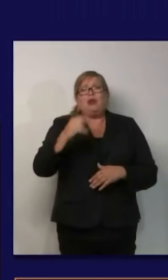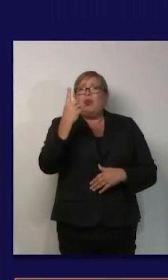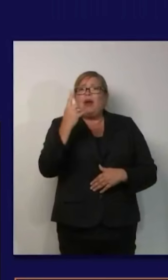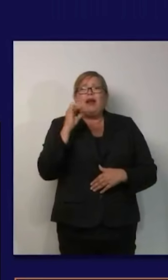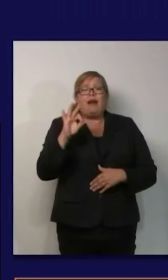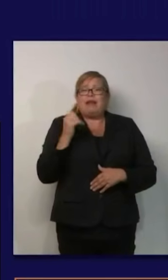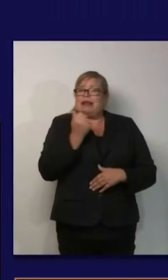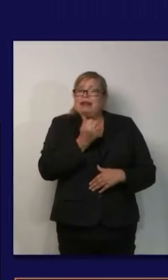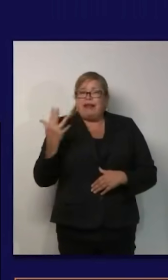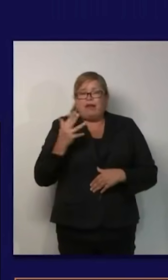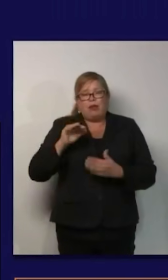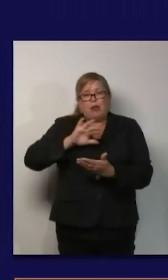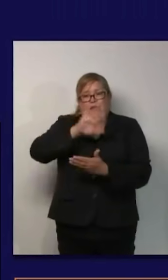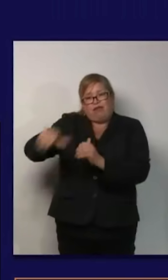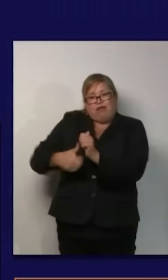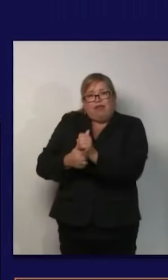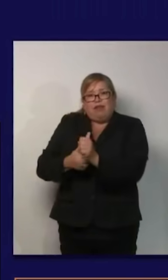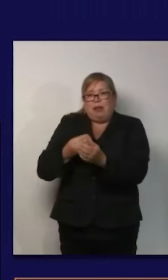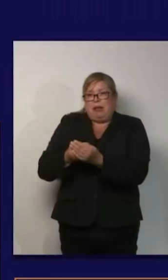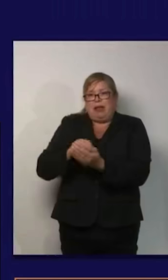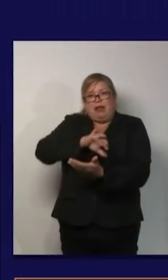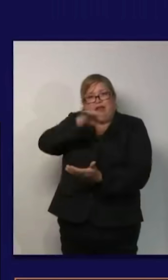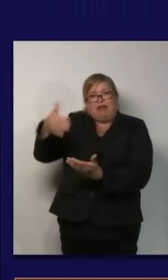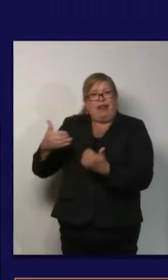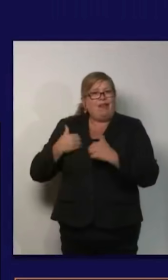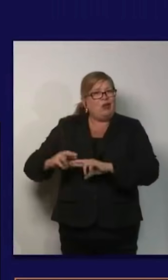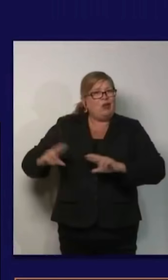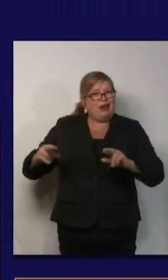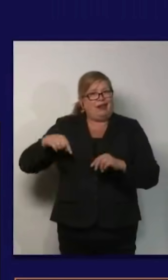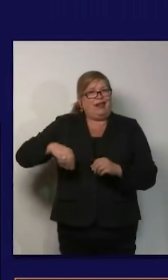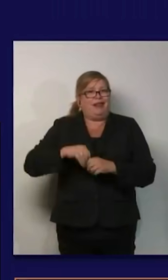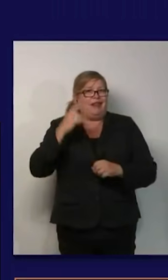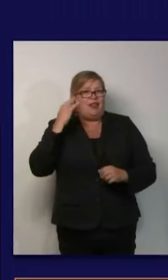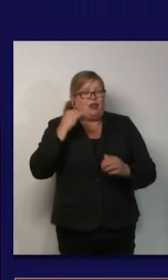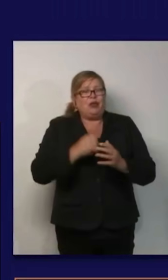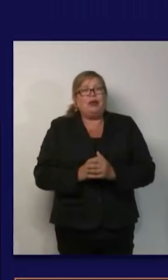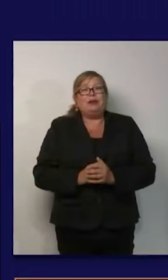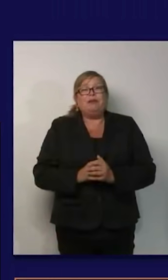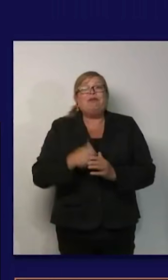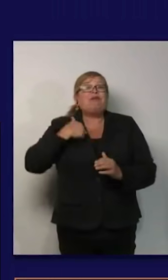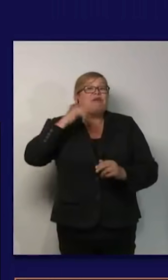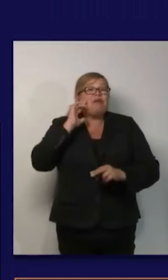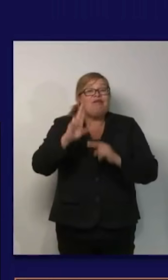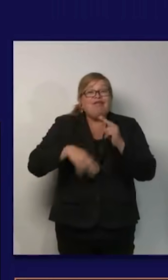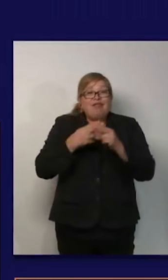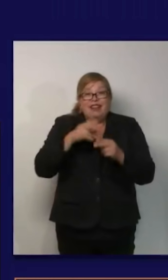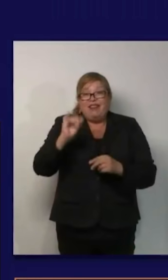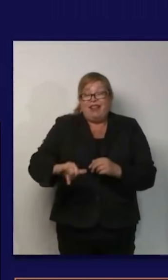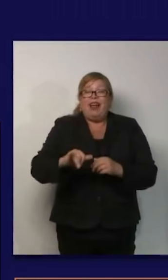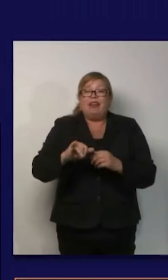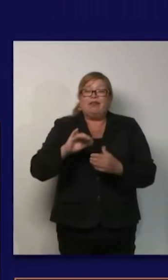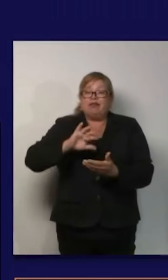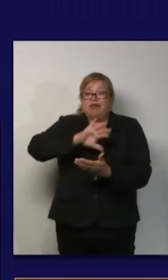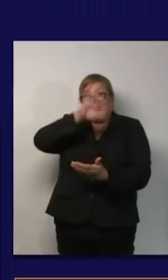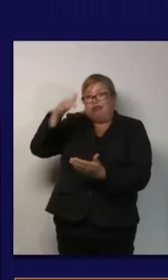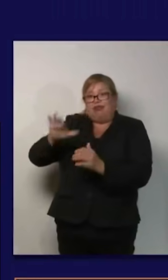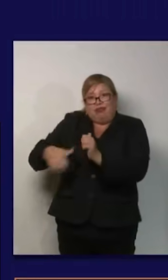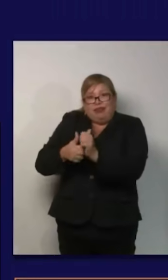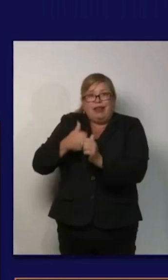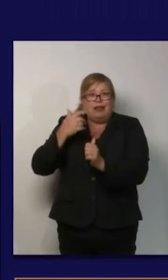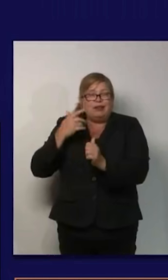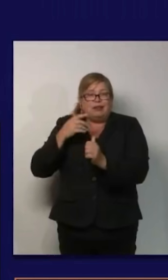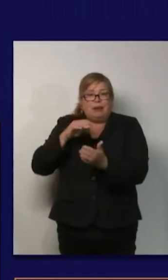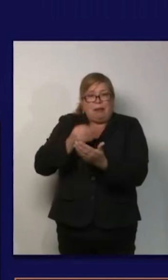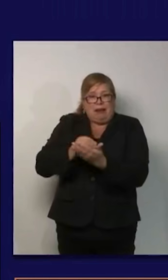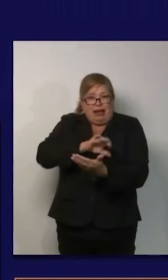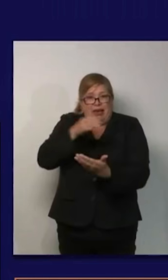number of reserve accounts in the state. And I'll talk about not only that reserve account, but talk about a number of other